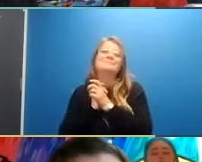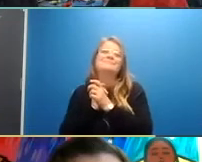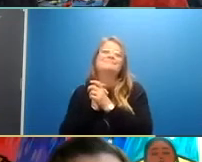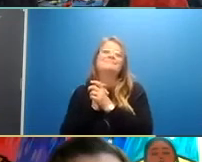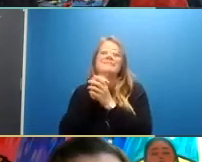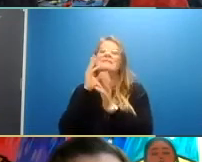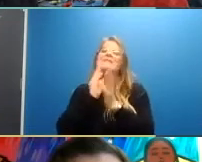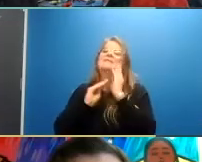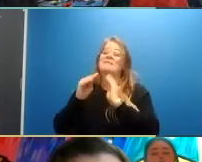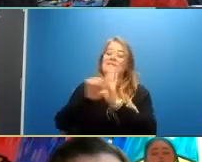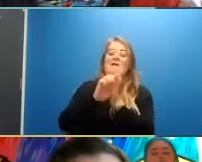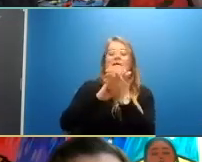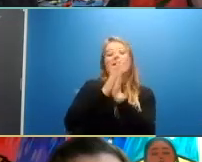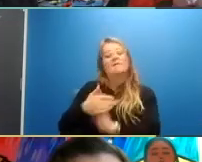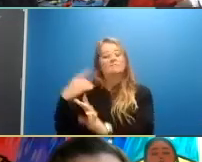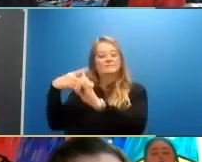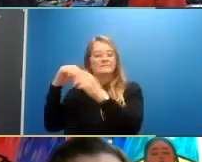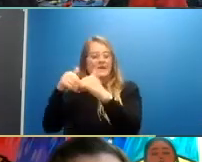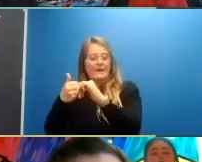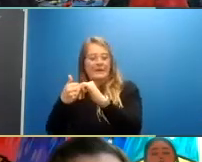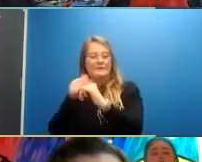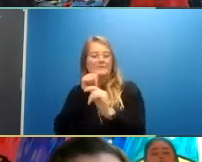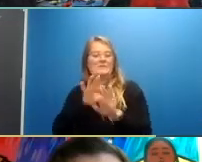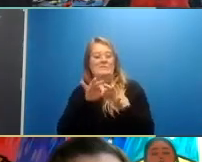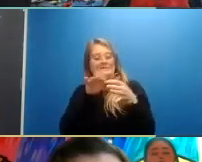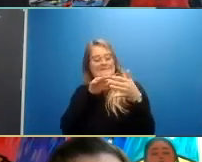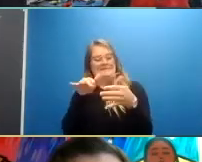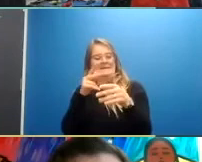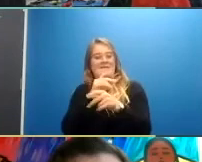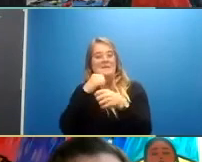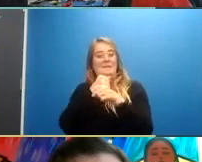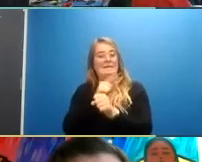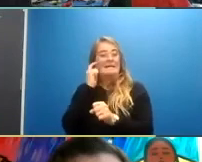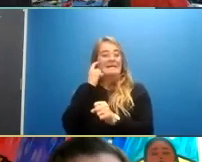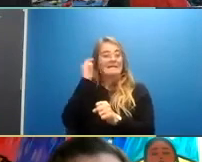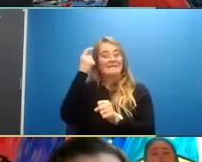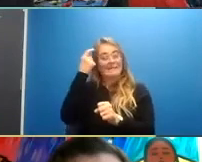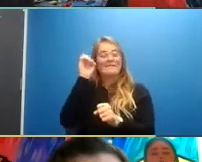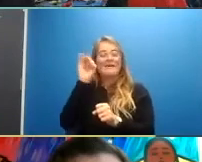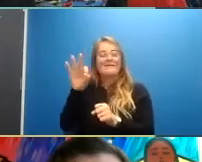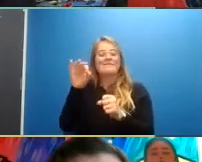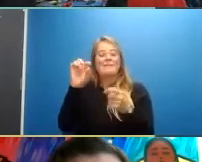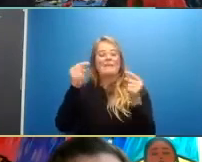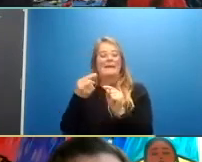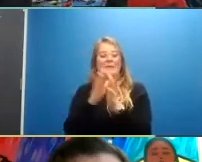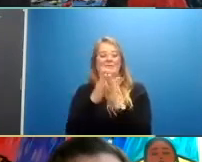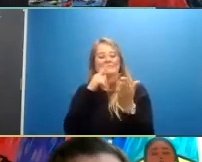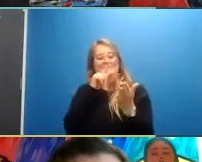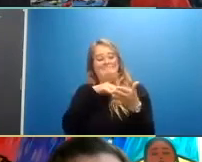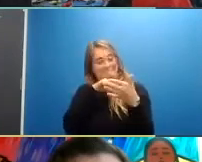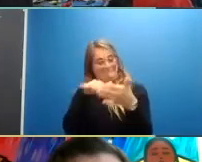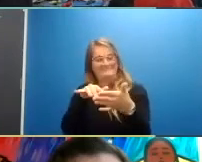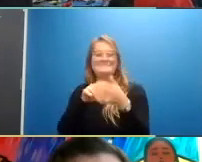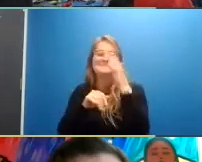experience that I've had? So I have to study that Making Sense of Pain book. And of course I